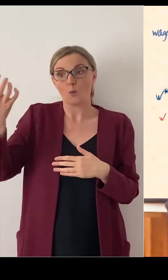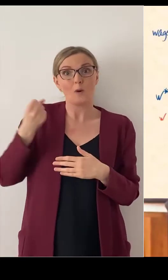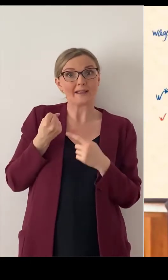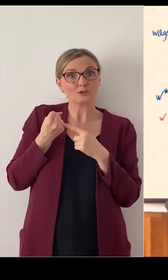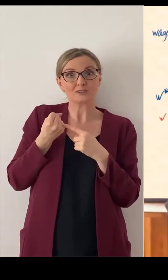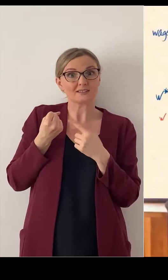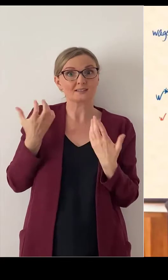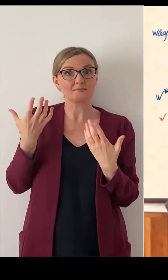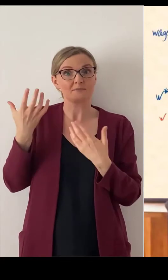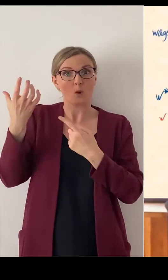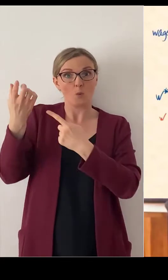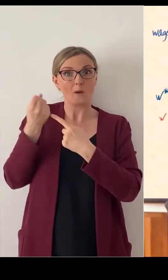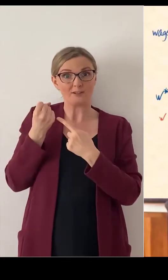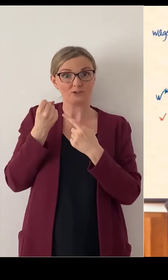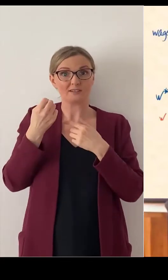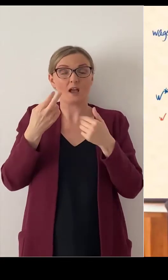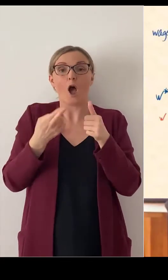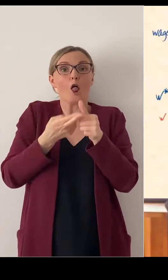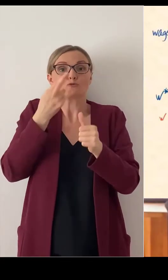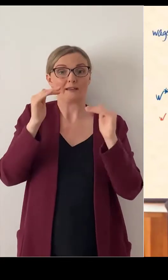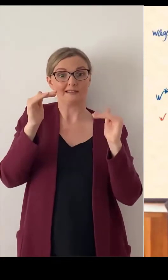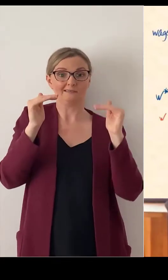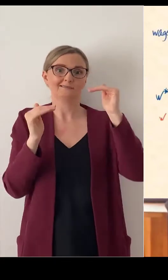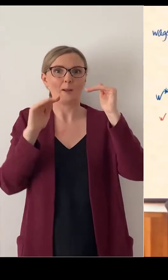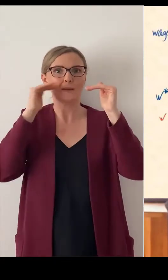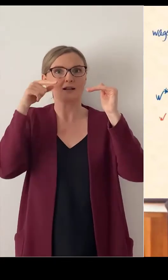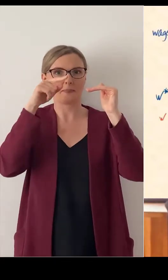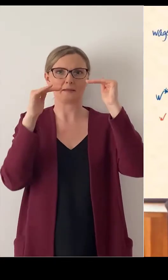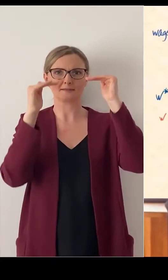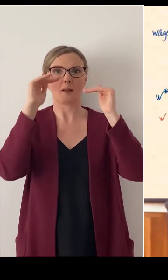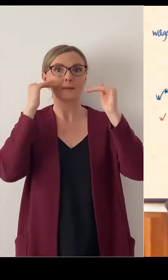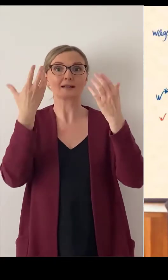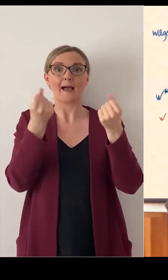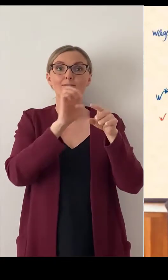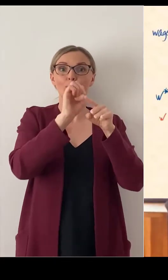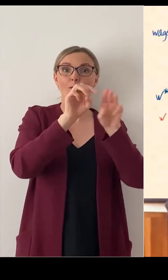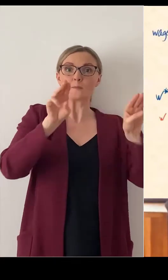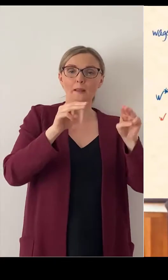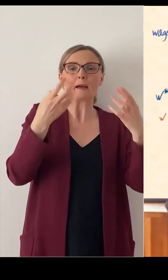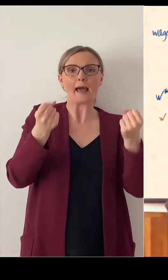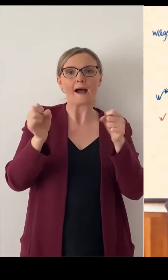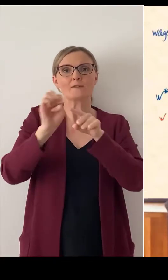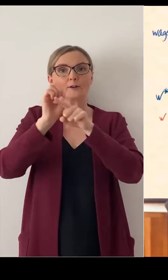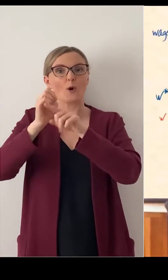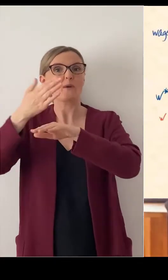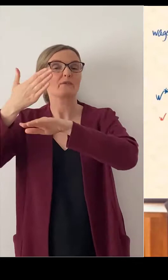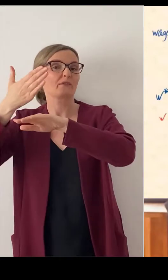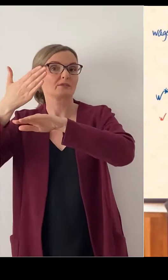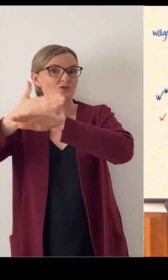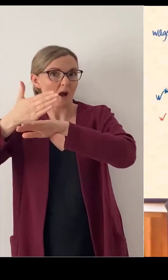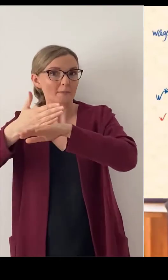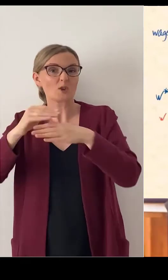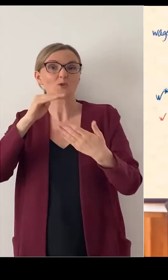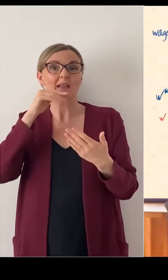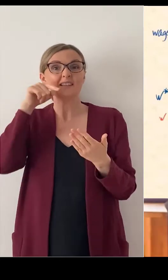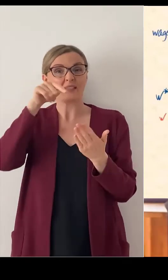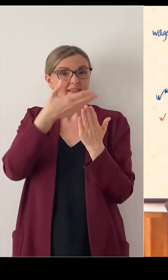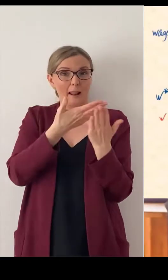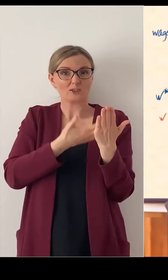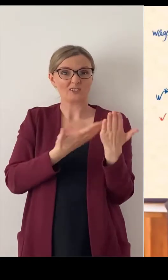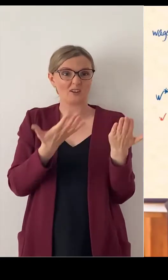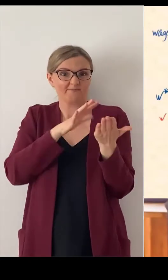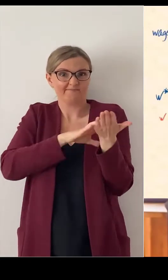be the equilibrium wage rate, and it's just a legislation that can be thrown to